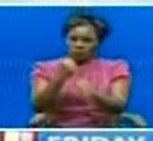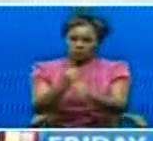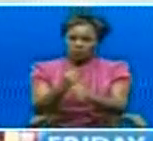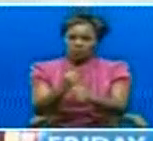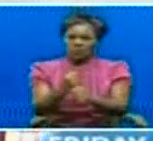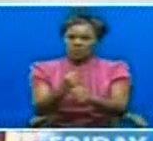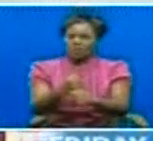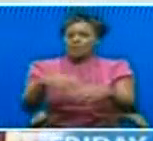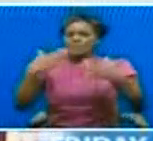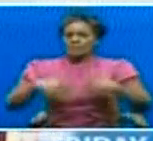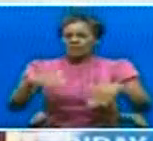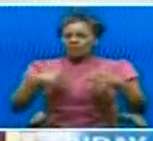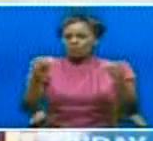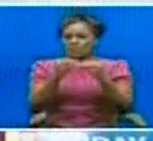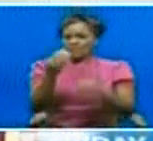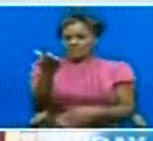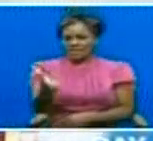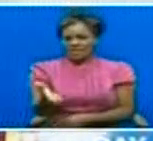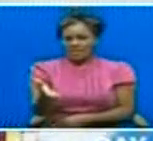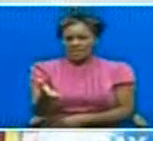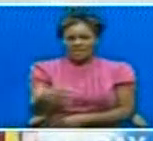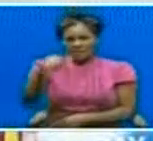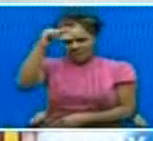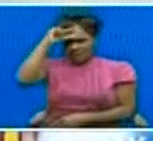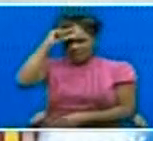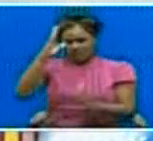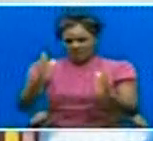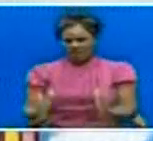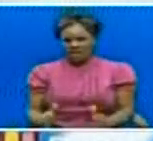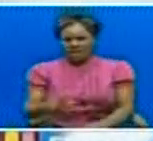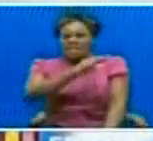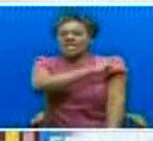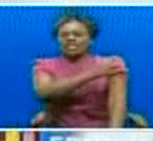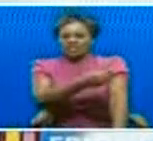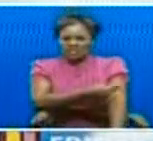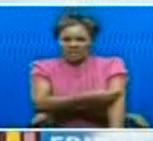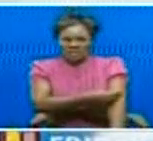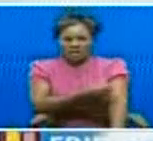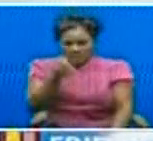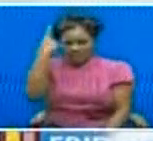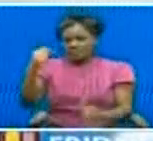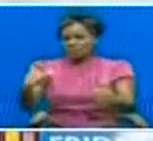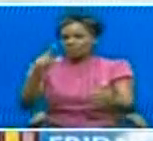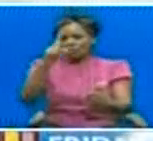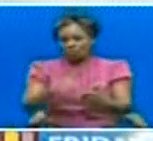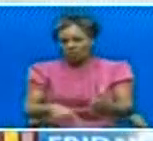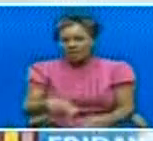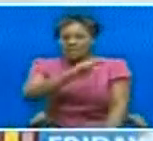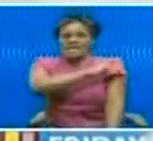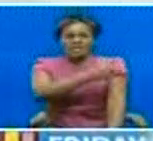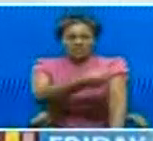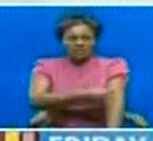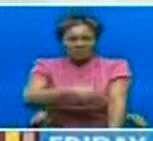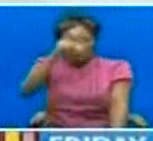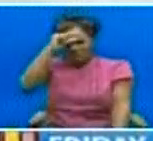And one of the people who I met then was a governor in Nigeria. And what I didn't realize actually is, in Nigeria, governors